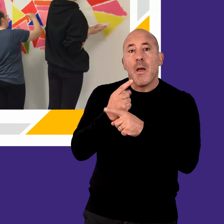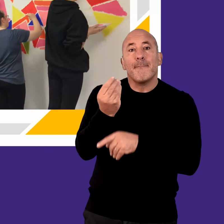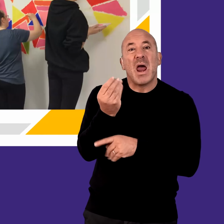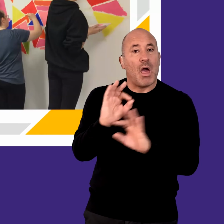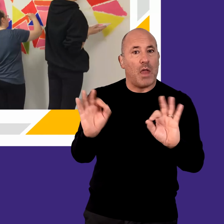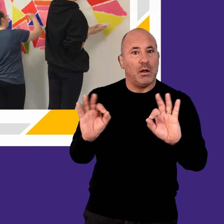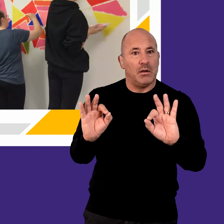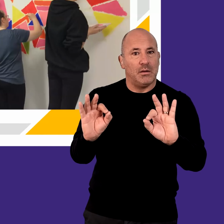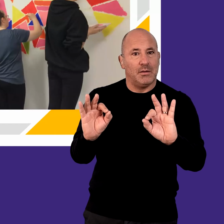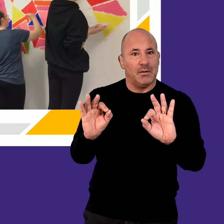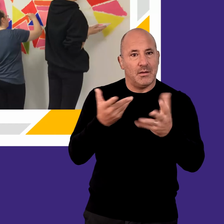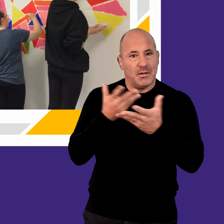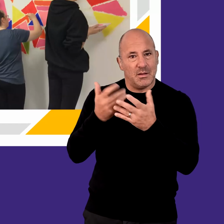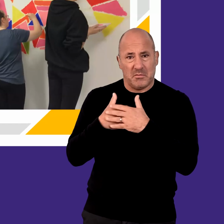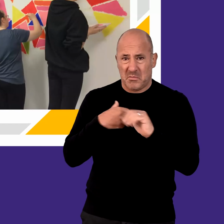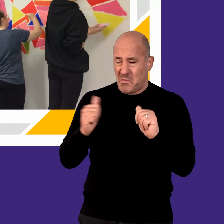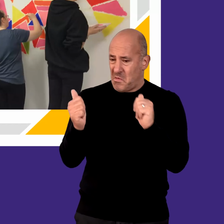talk about money.